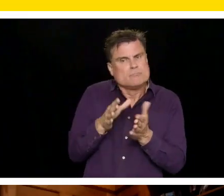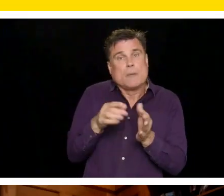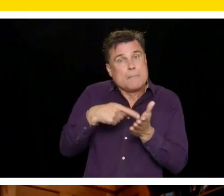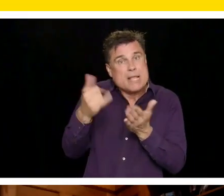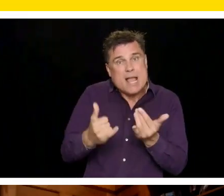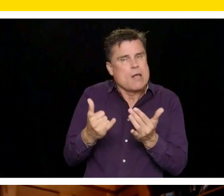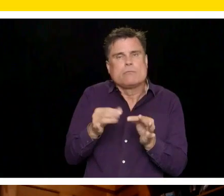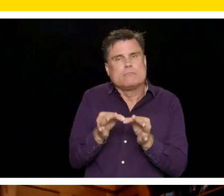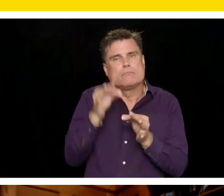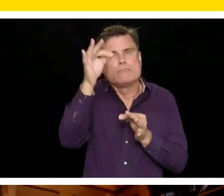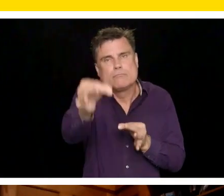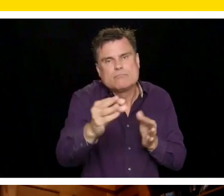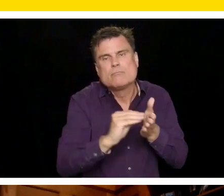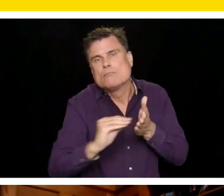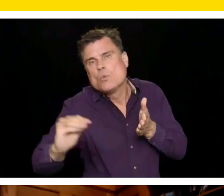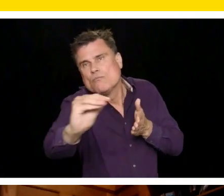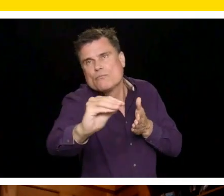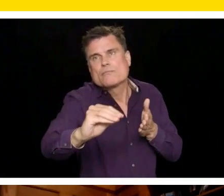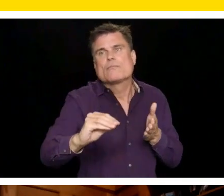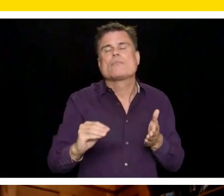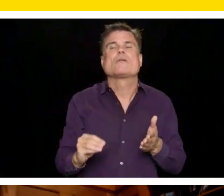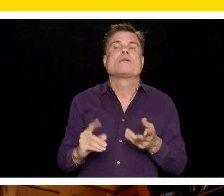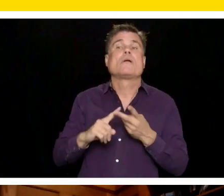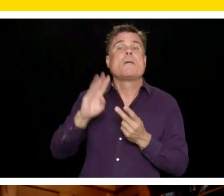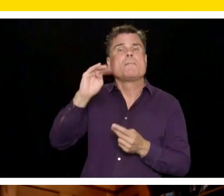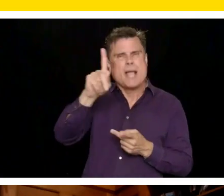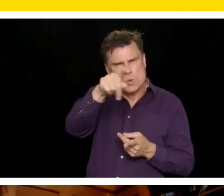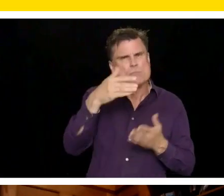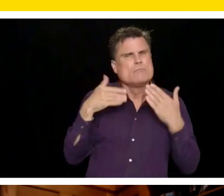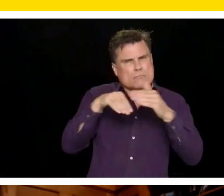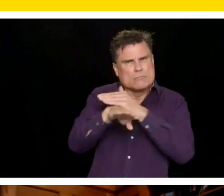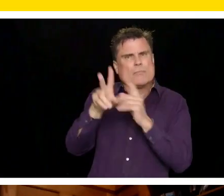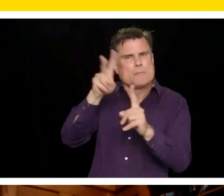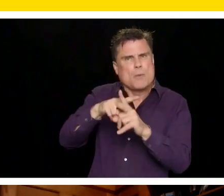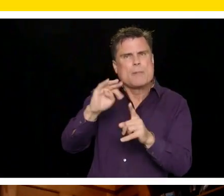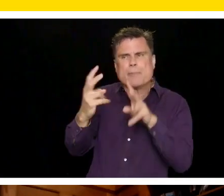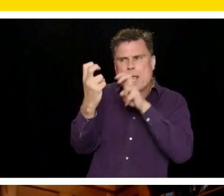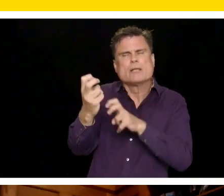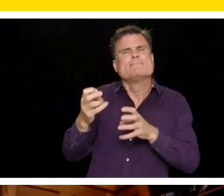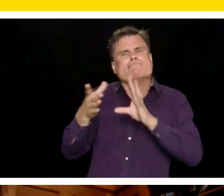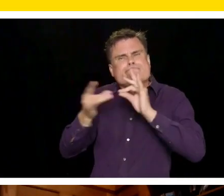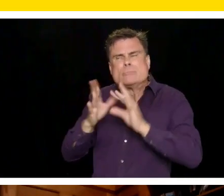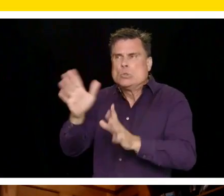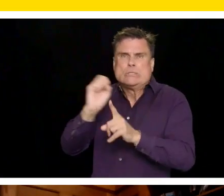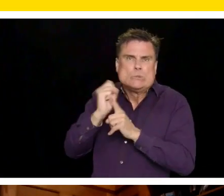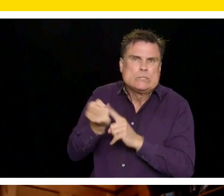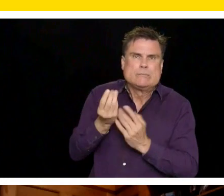out to Small Business BC's COVID-19 support service, and you can check that out at